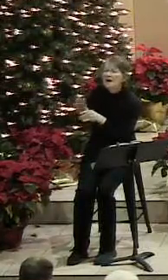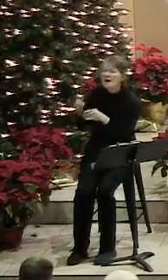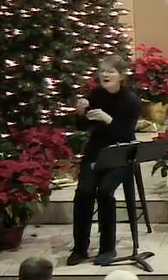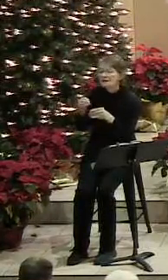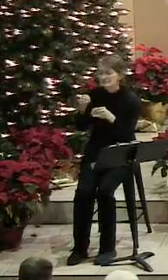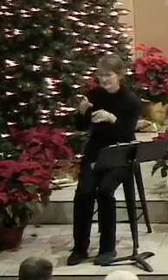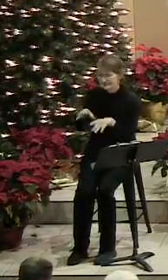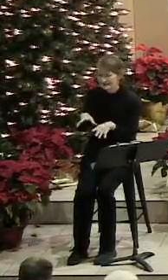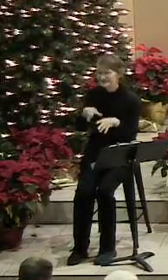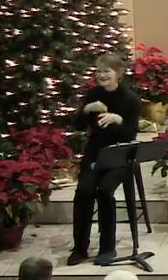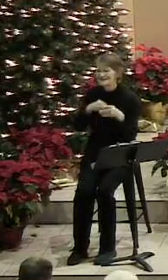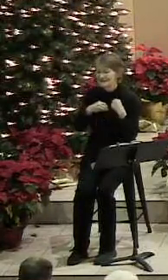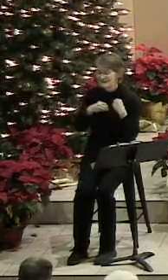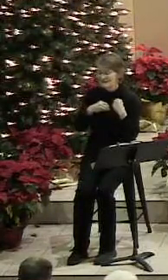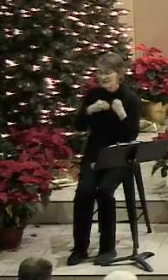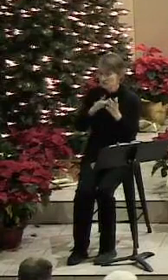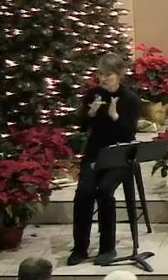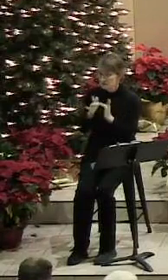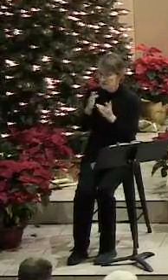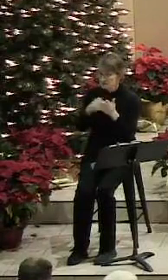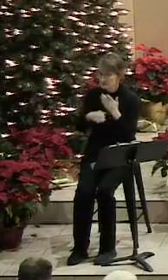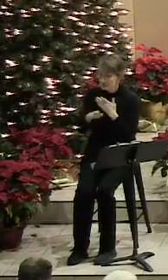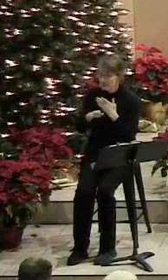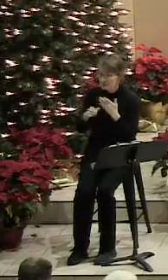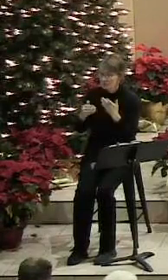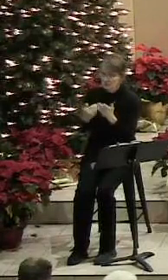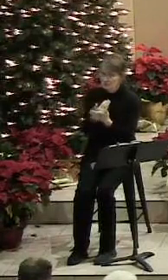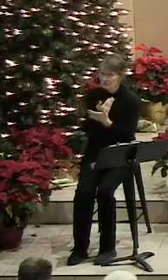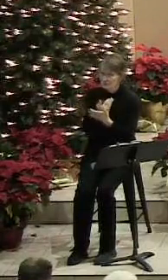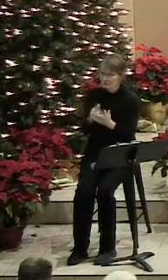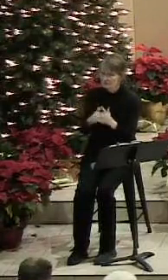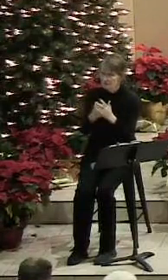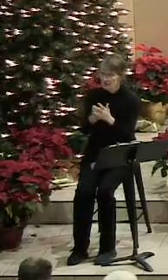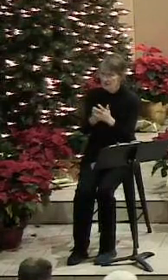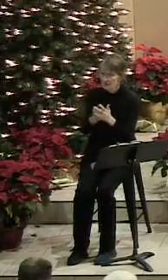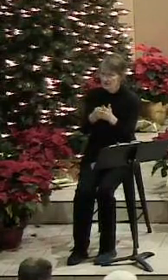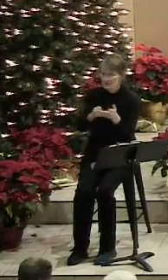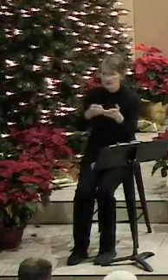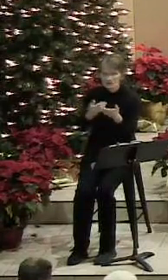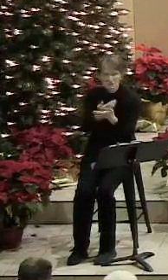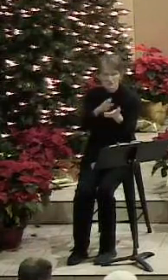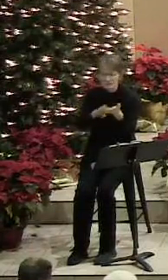that be in the past, and to have the fresh start with the new Adam.